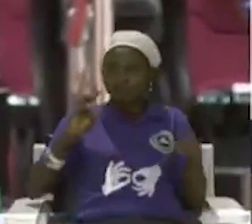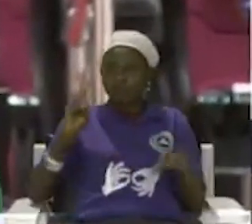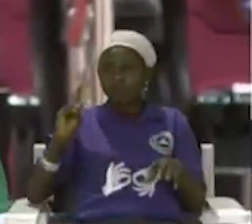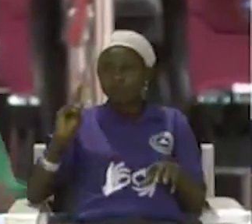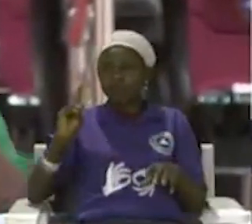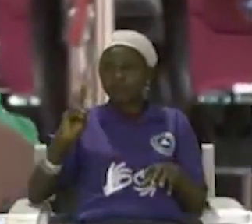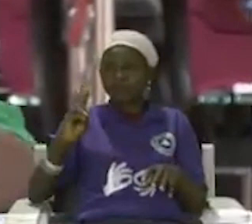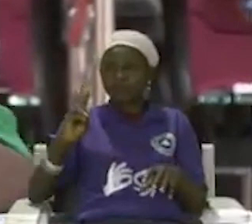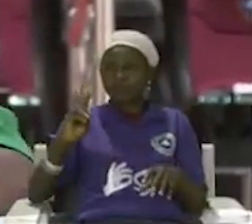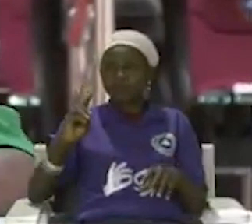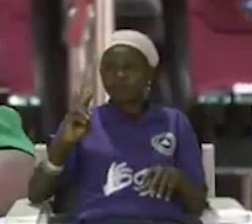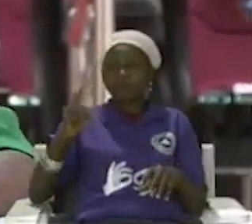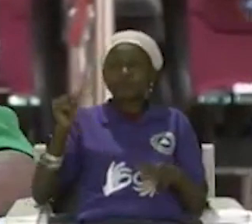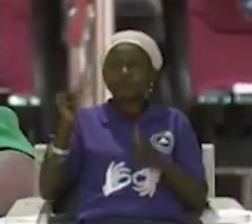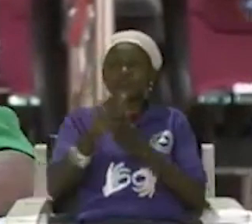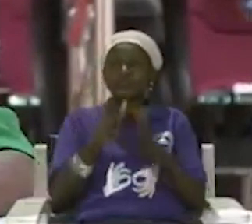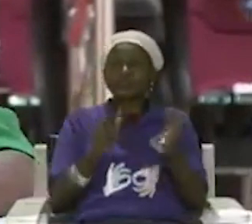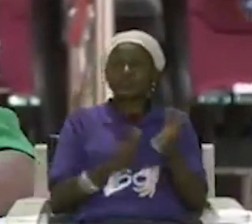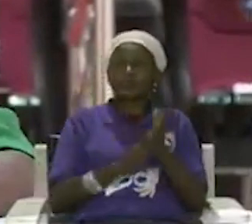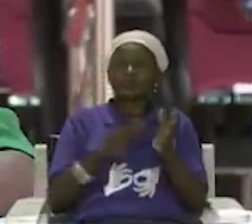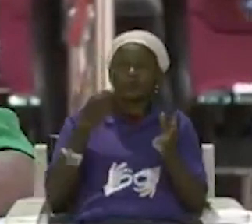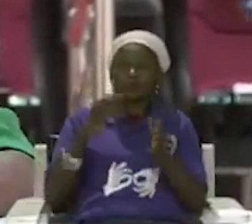called the law of priority.